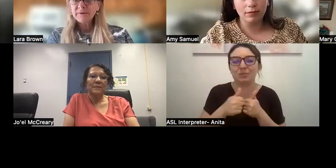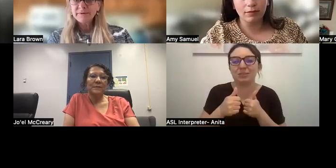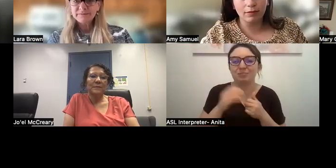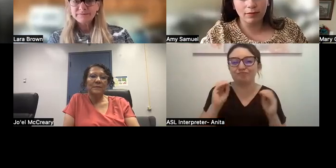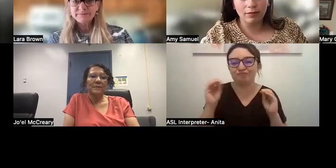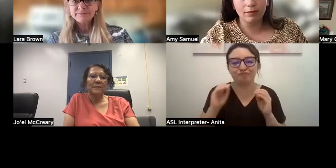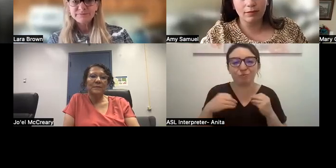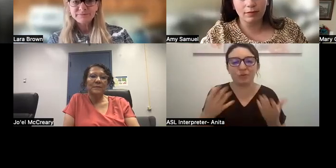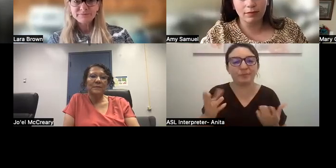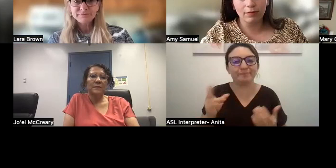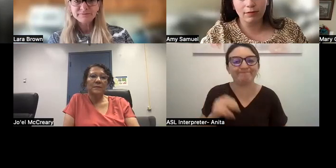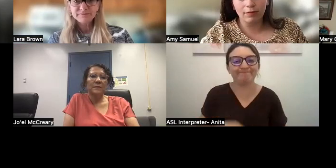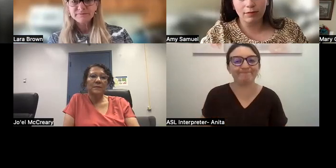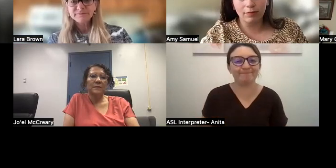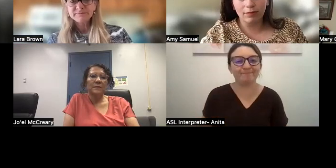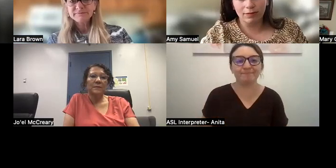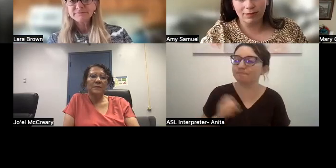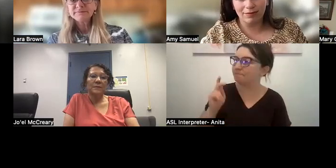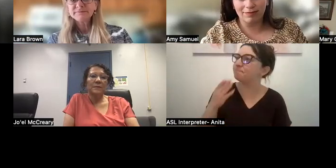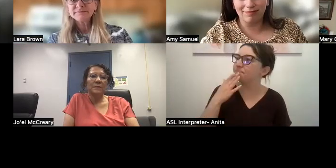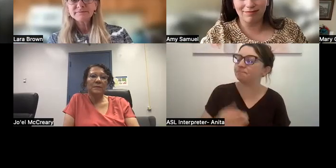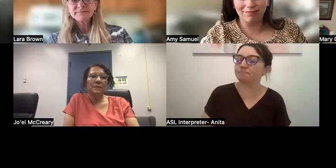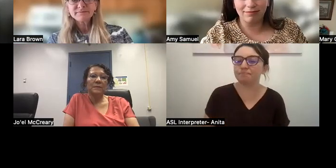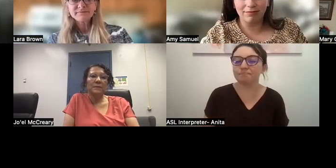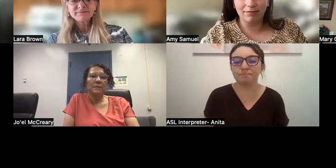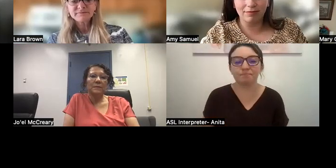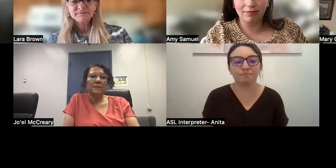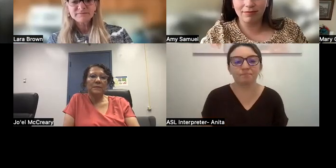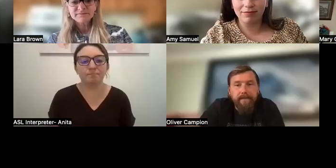provided. Cool. Thank you. You're welcome.